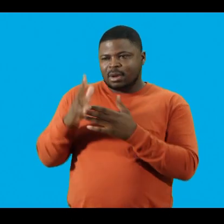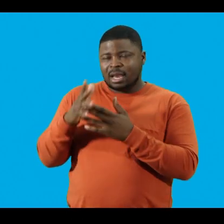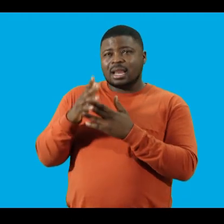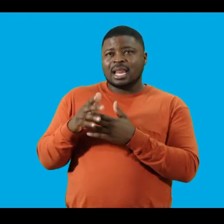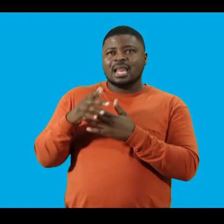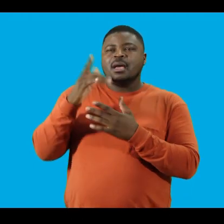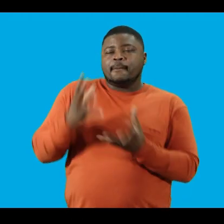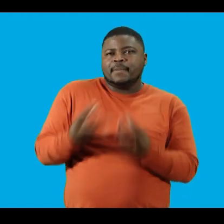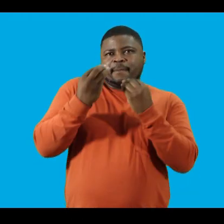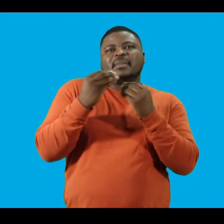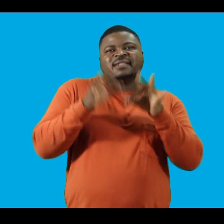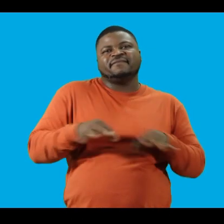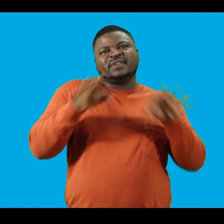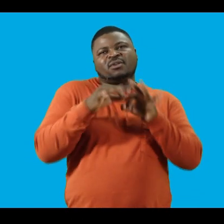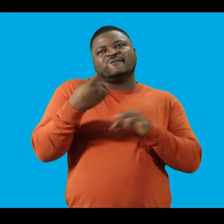D.